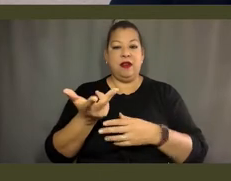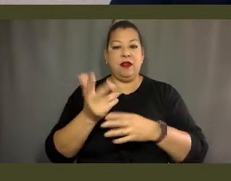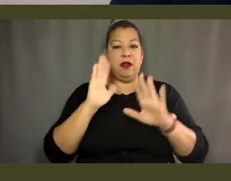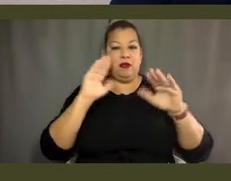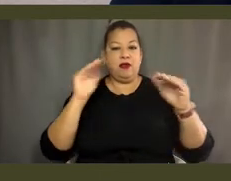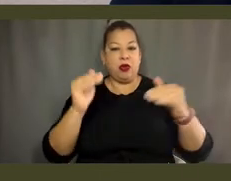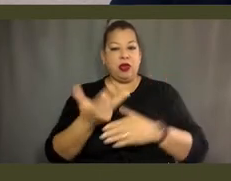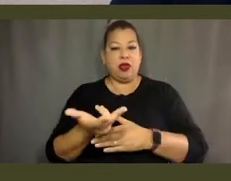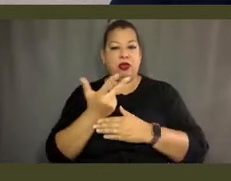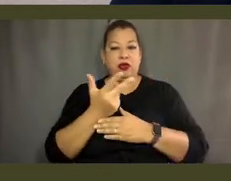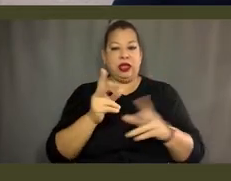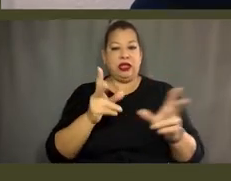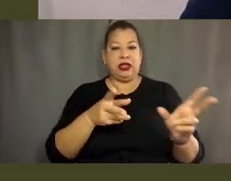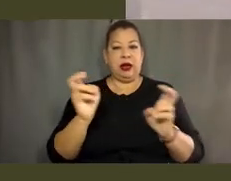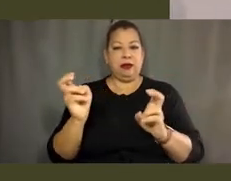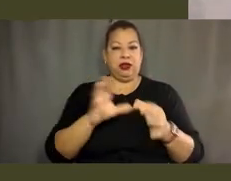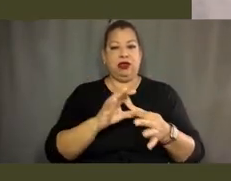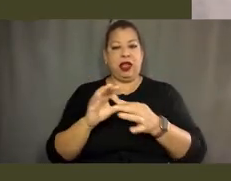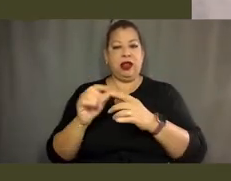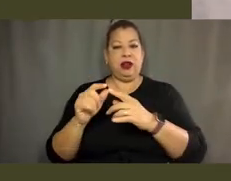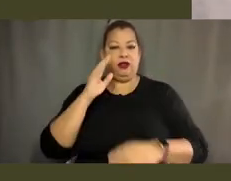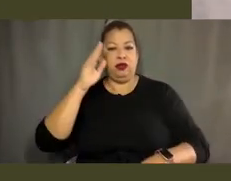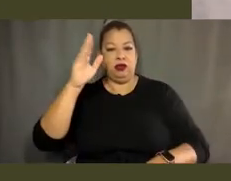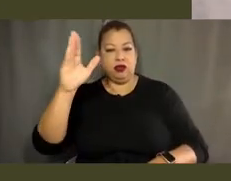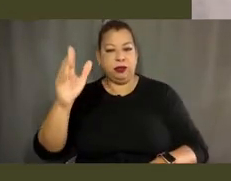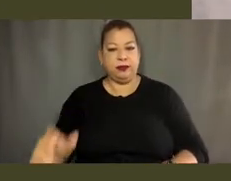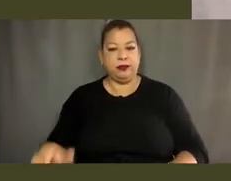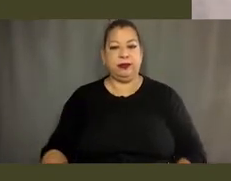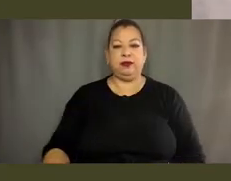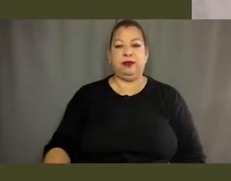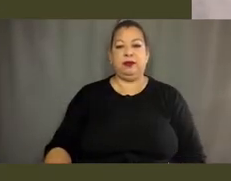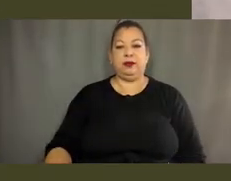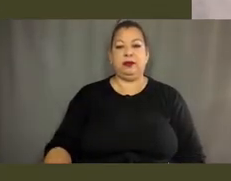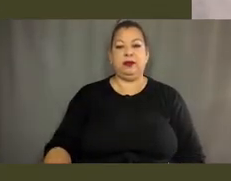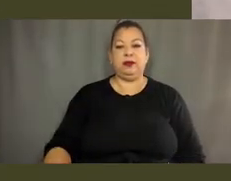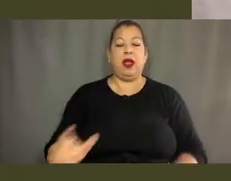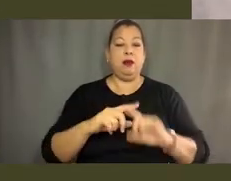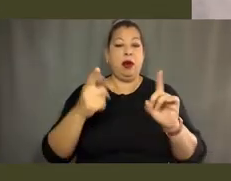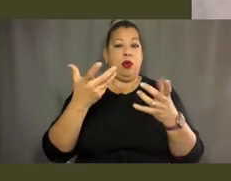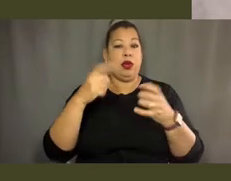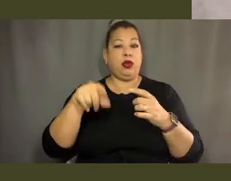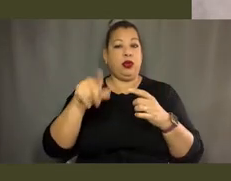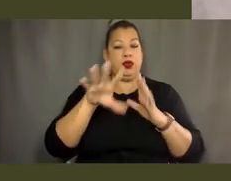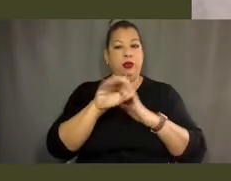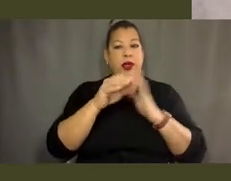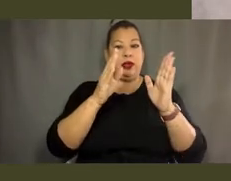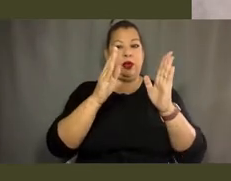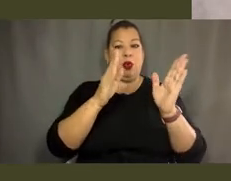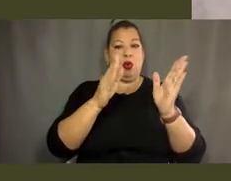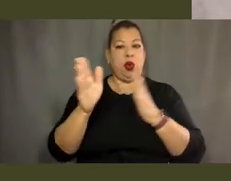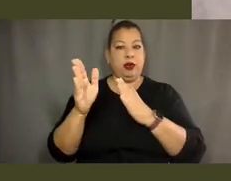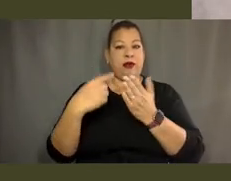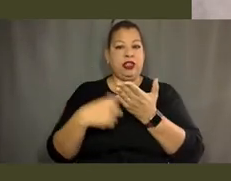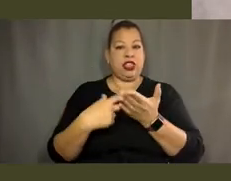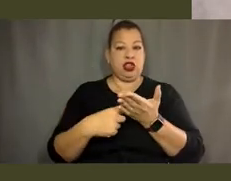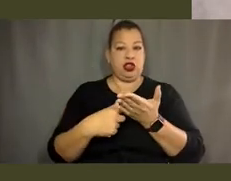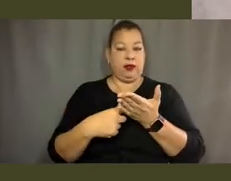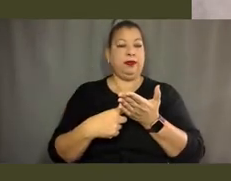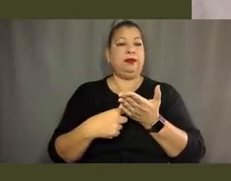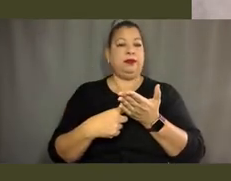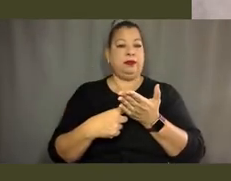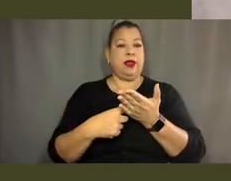related to the future of our planet. But we want you to choose the order that we're going to be discussing them in. We're putting the agenda